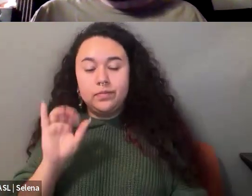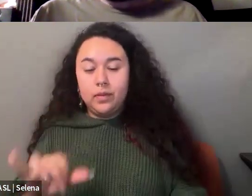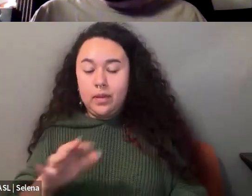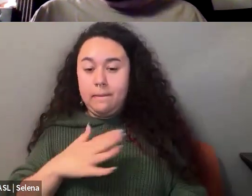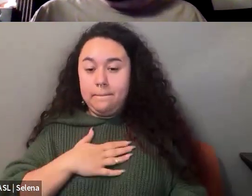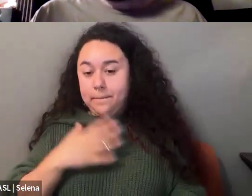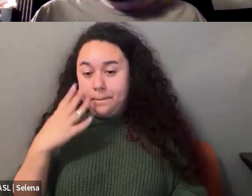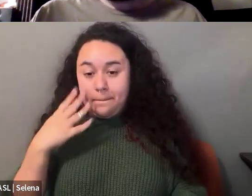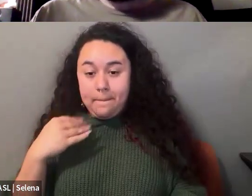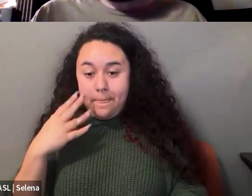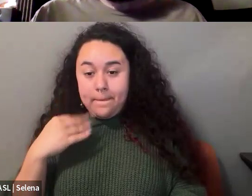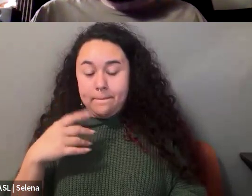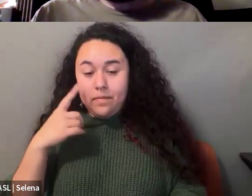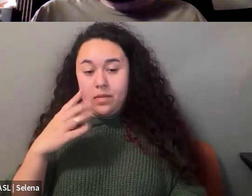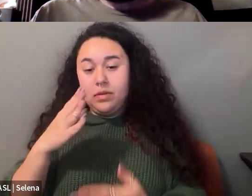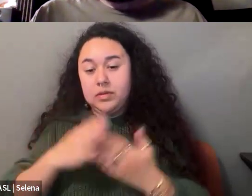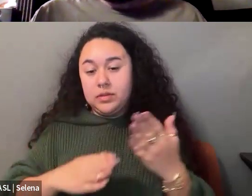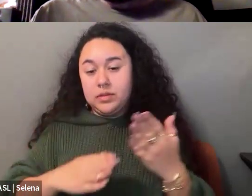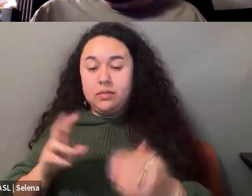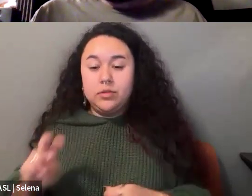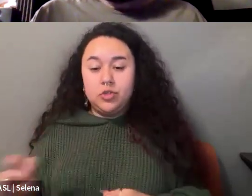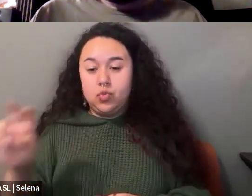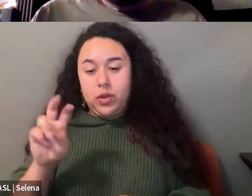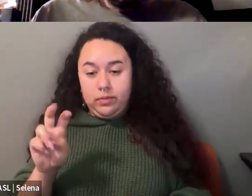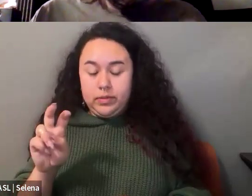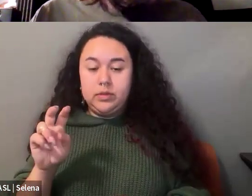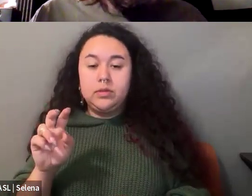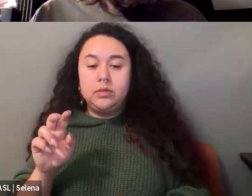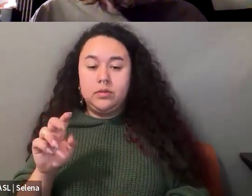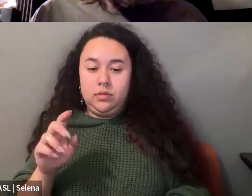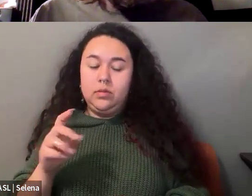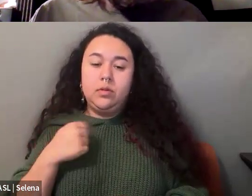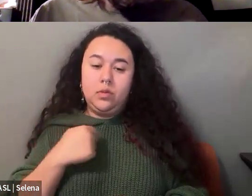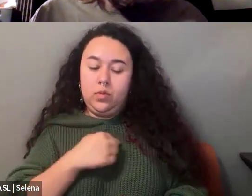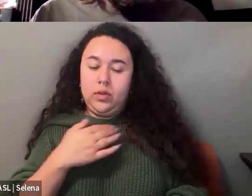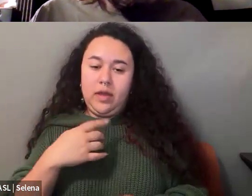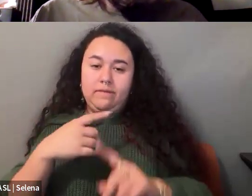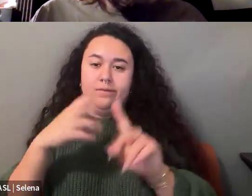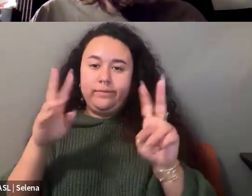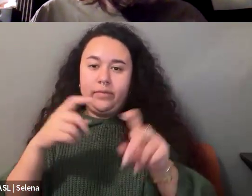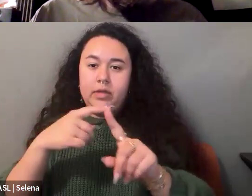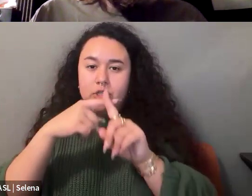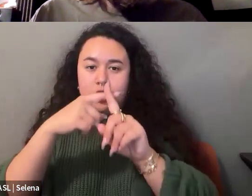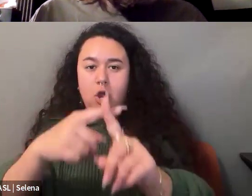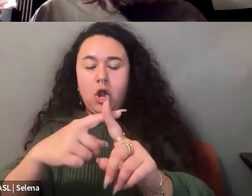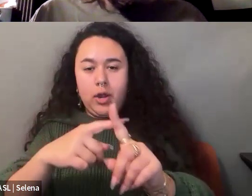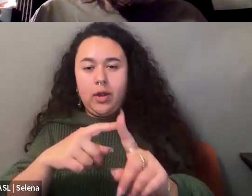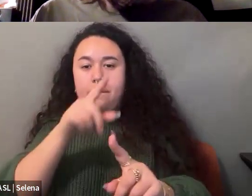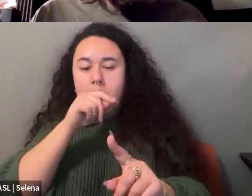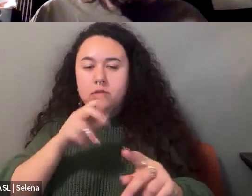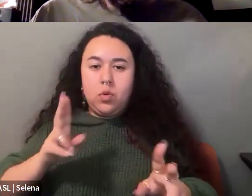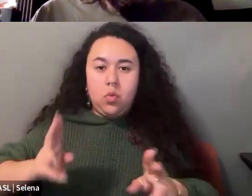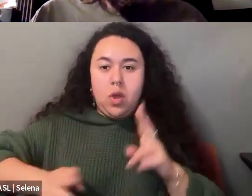my experience on some like trips where we have like target birds and we're rushing mhm, around